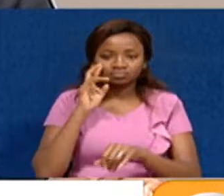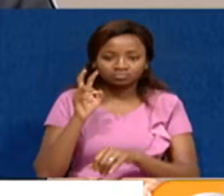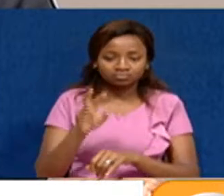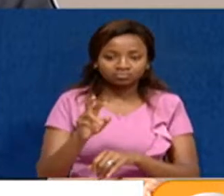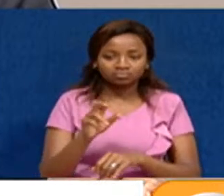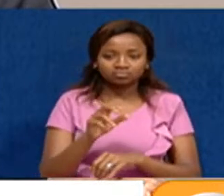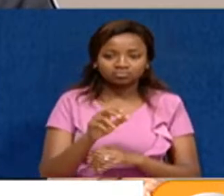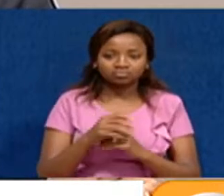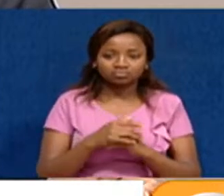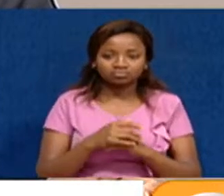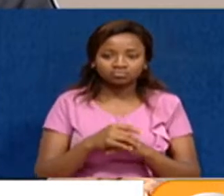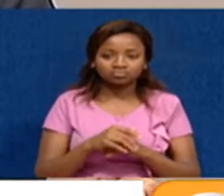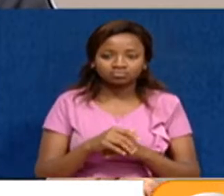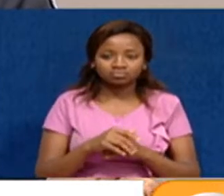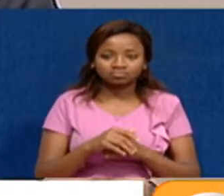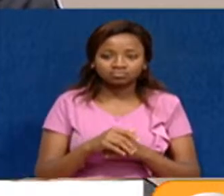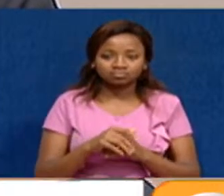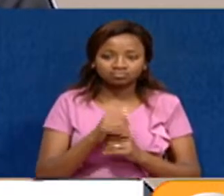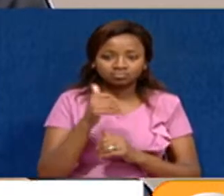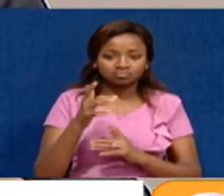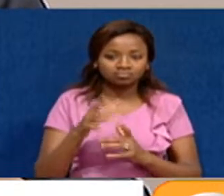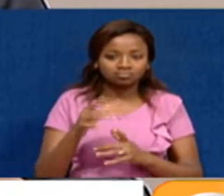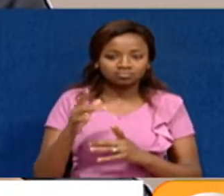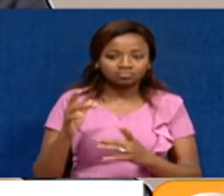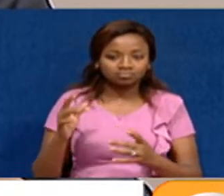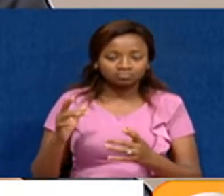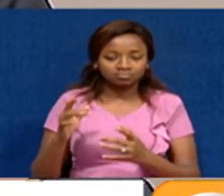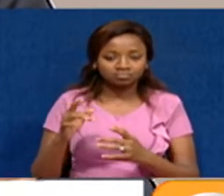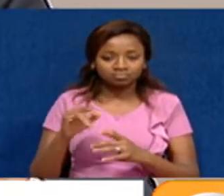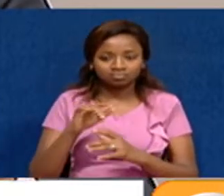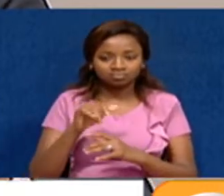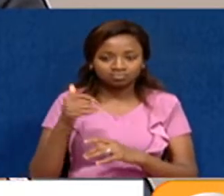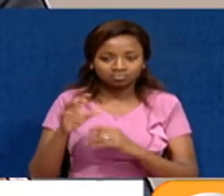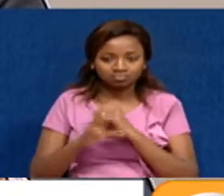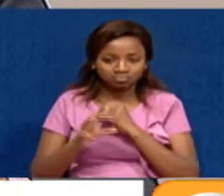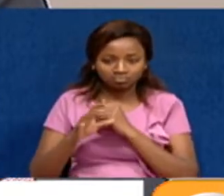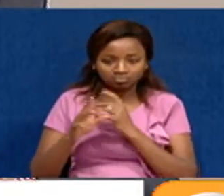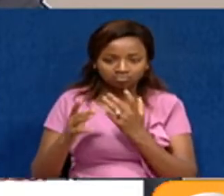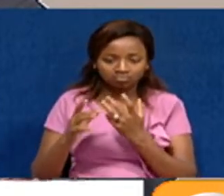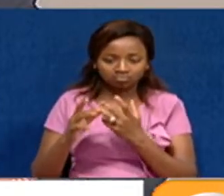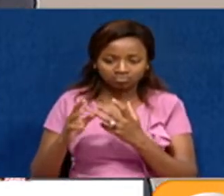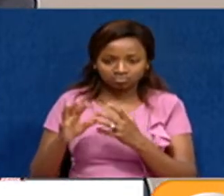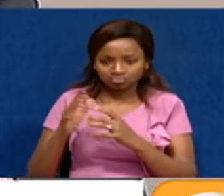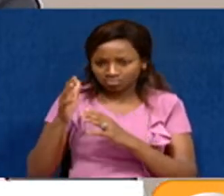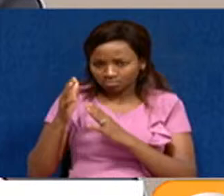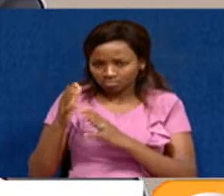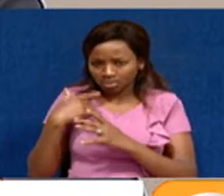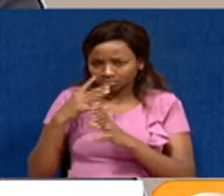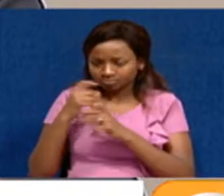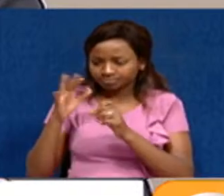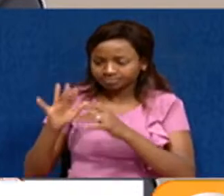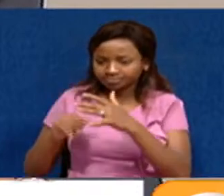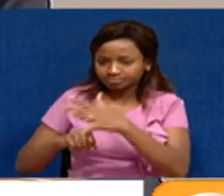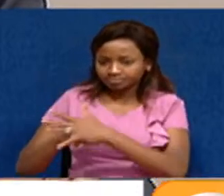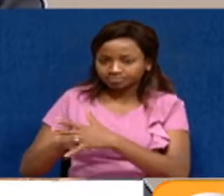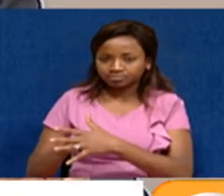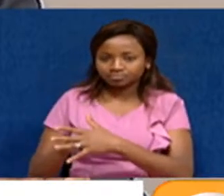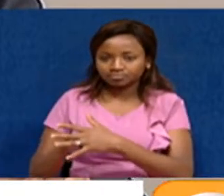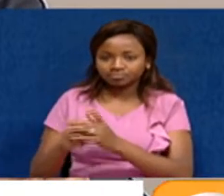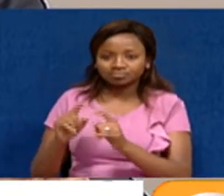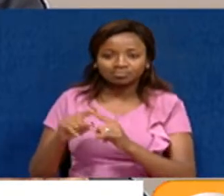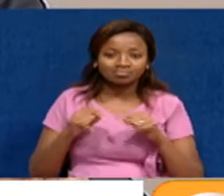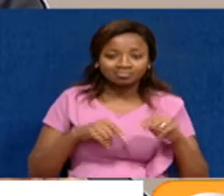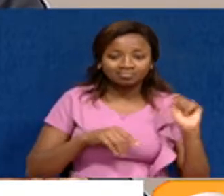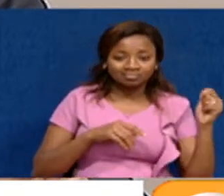in. You see, we don't have that here. That passion is being diluted, you see, by